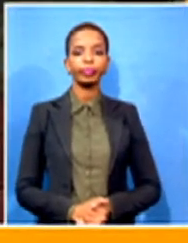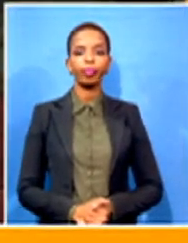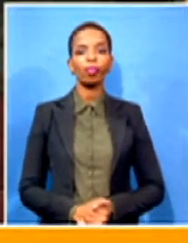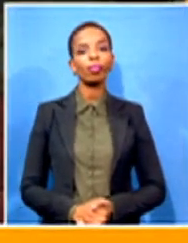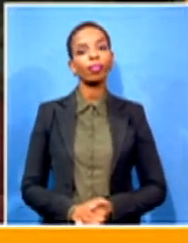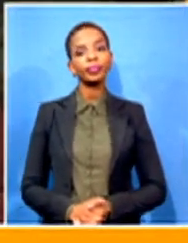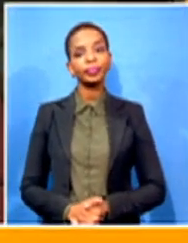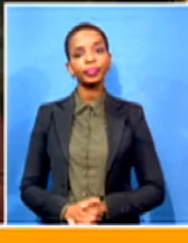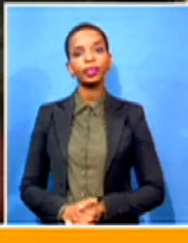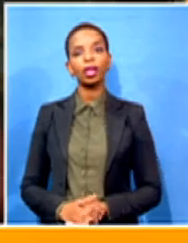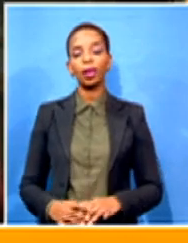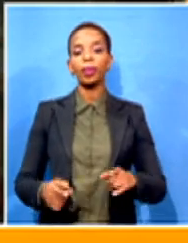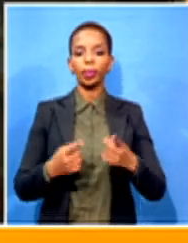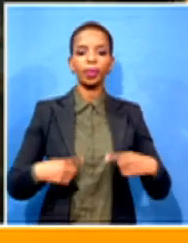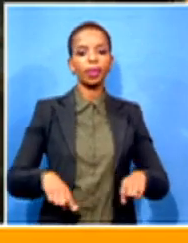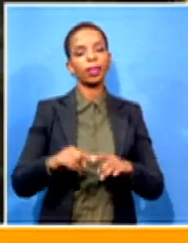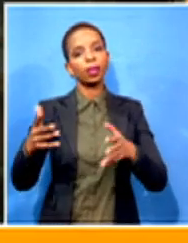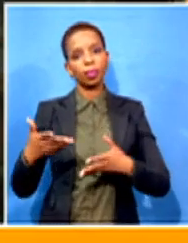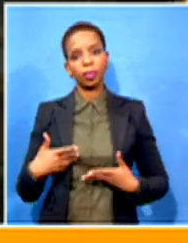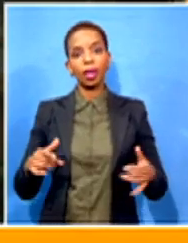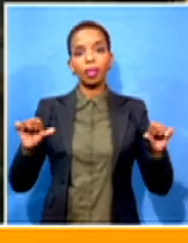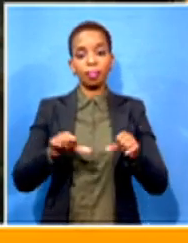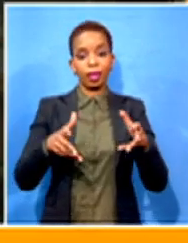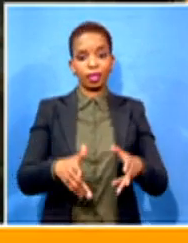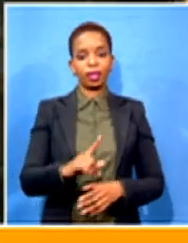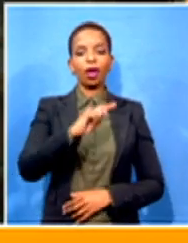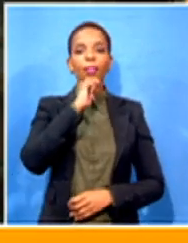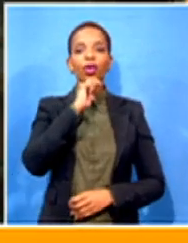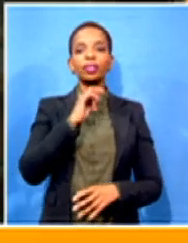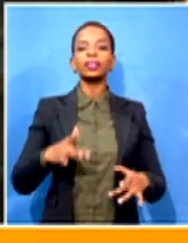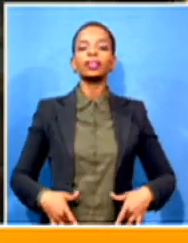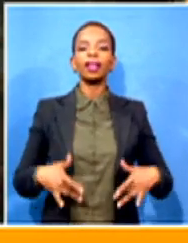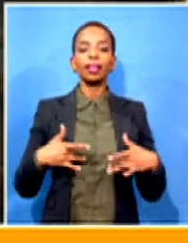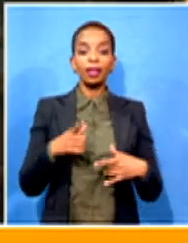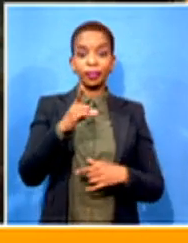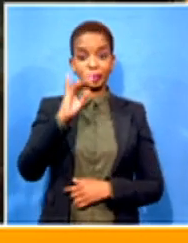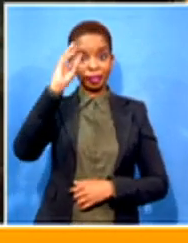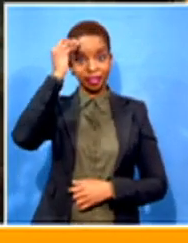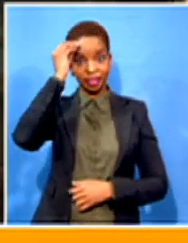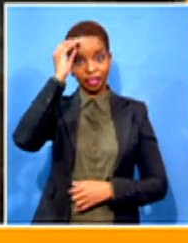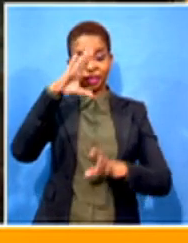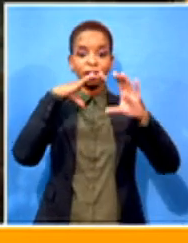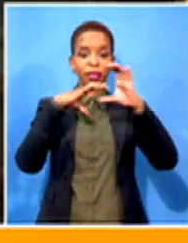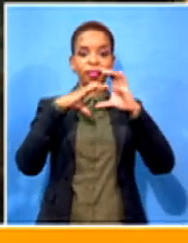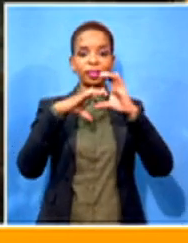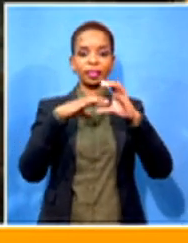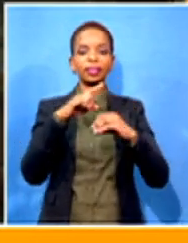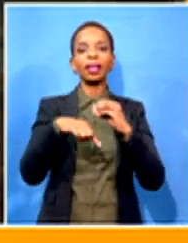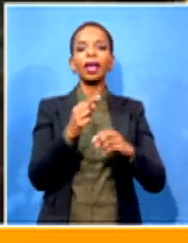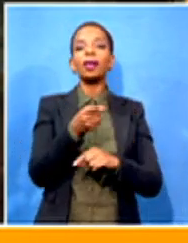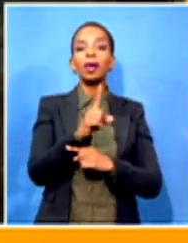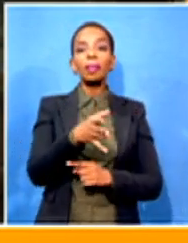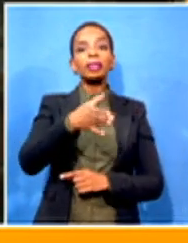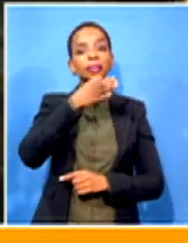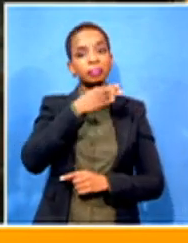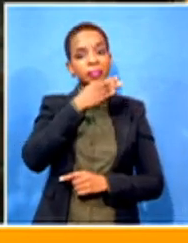And of course, we welcome you back here on Morning Live. Such interesting conversations about the sale of